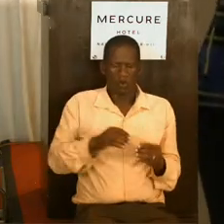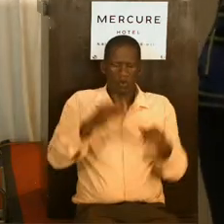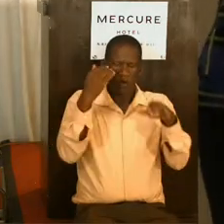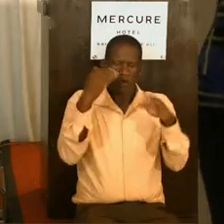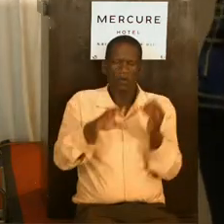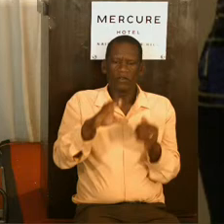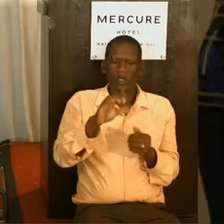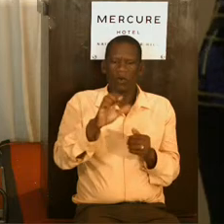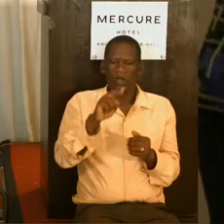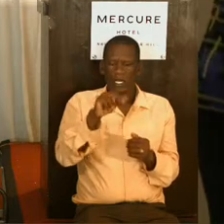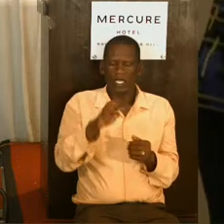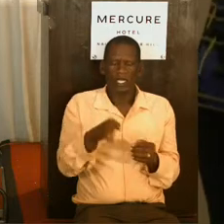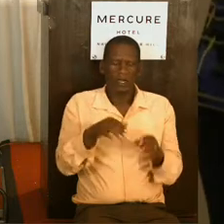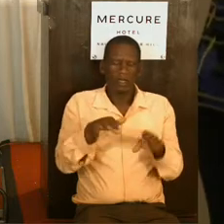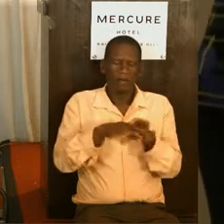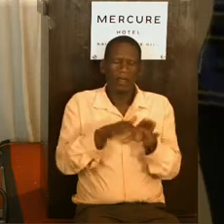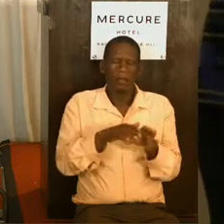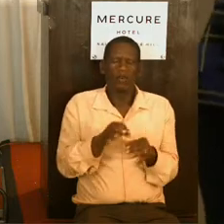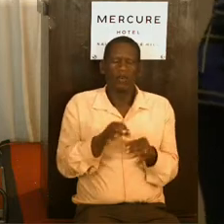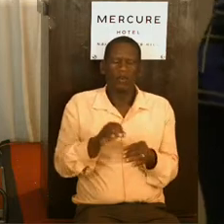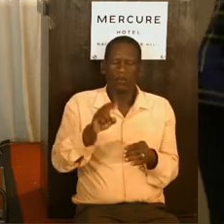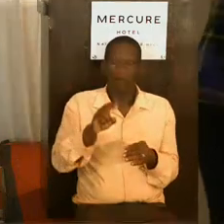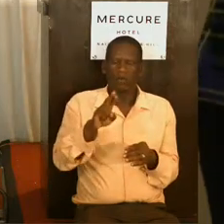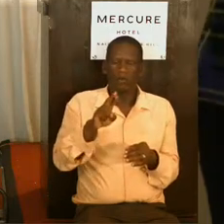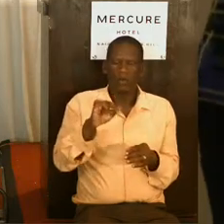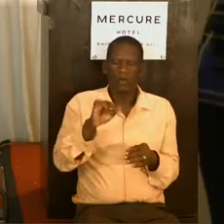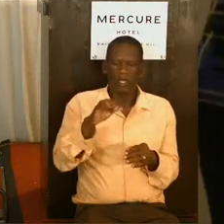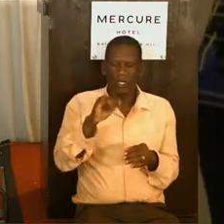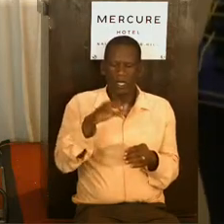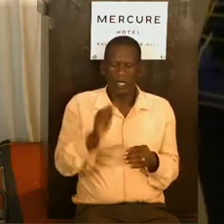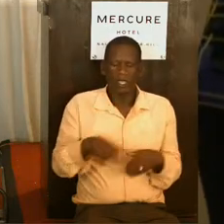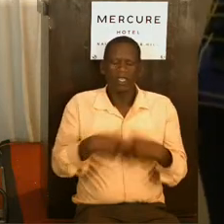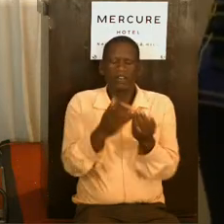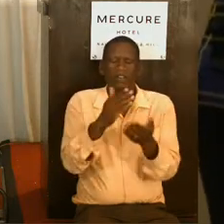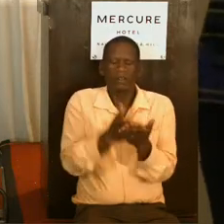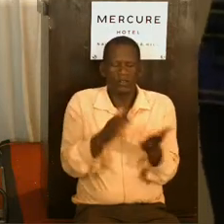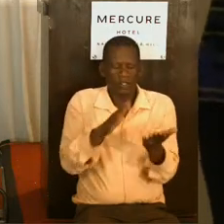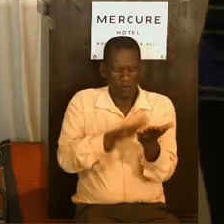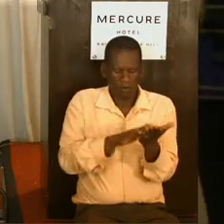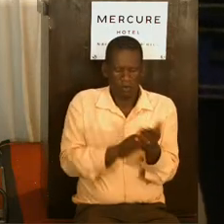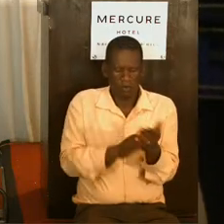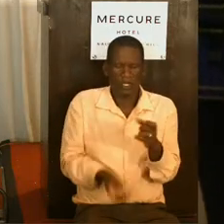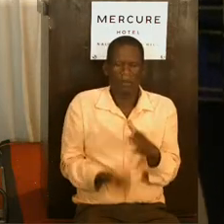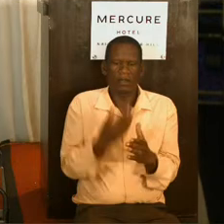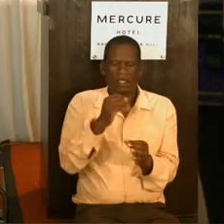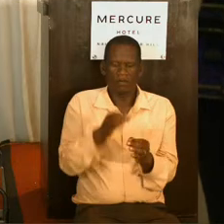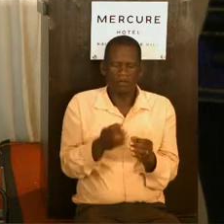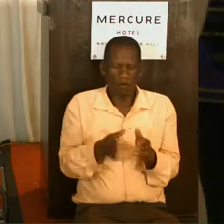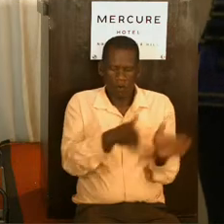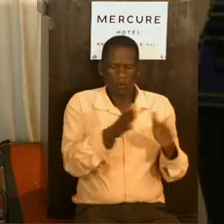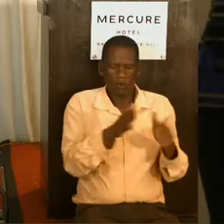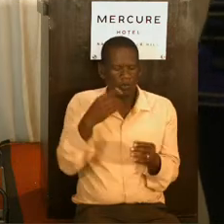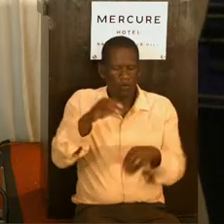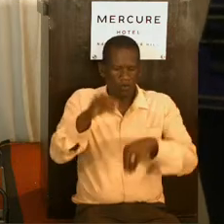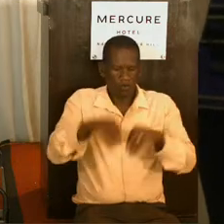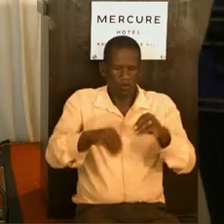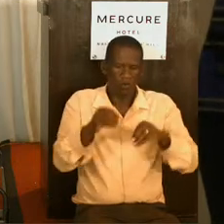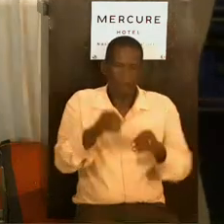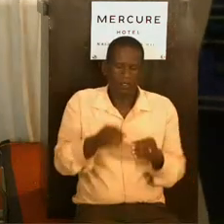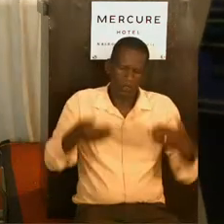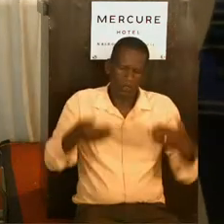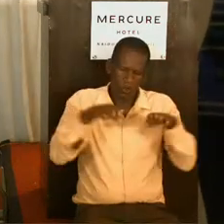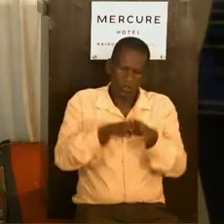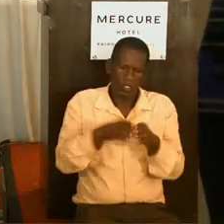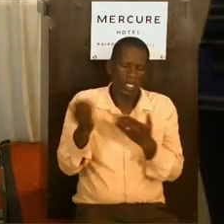I know he's a member of urayia can we reach out to him give him some of these recommendations coming out even if the window for you know contributions is